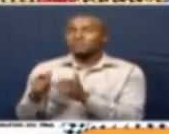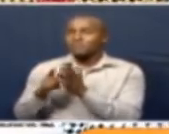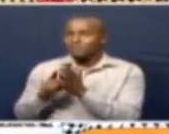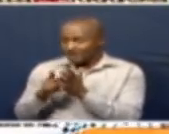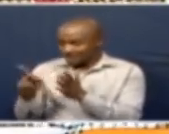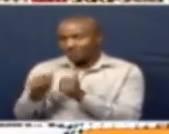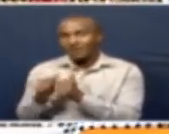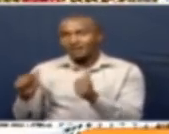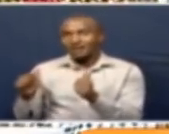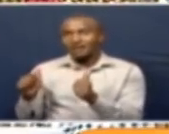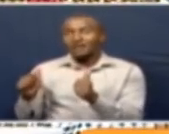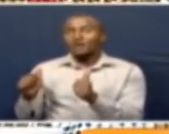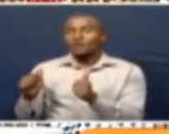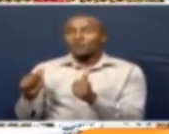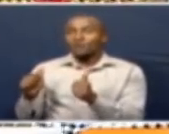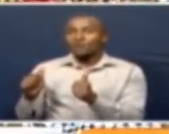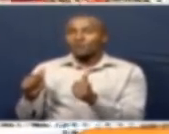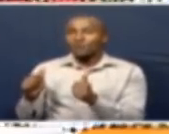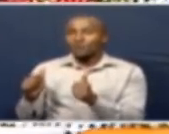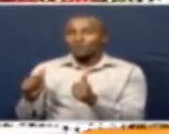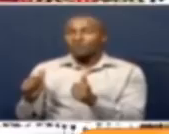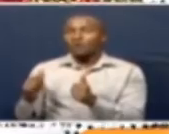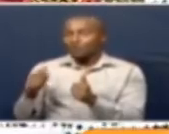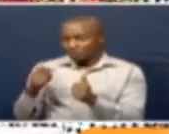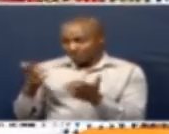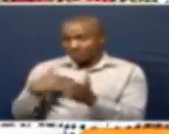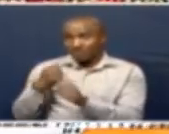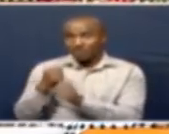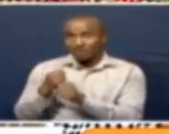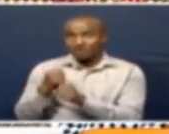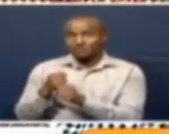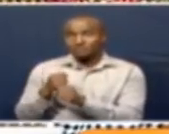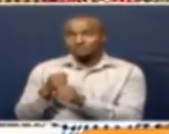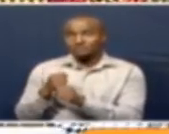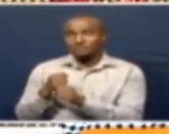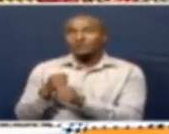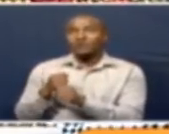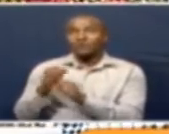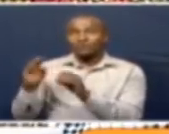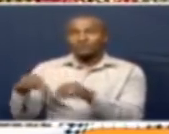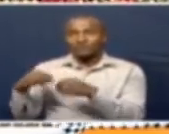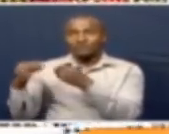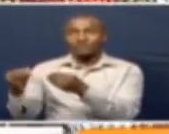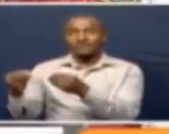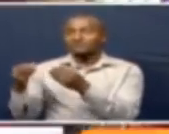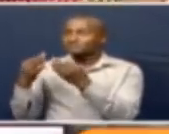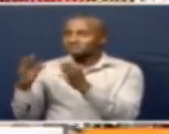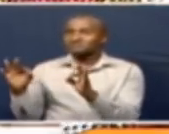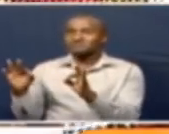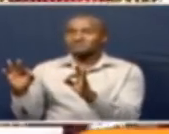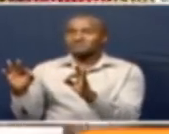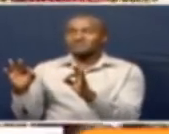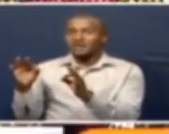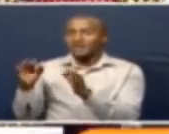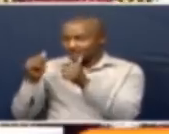And actually, one there's the agency that I work with, Invogue Models. We offer free advice of if you get a